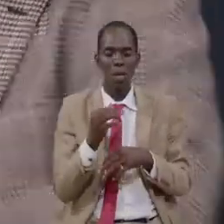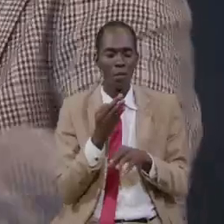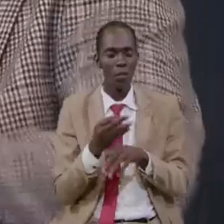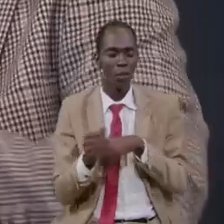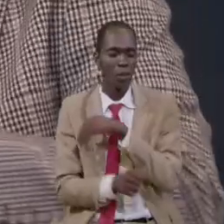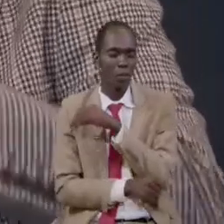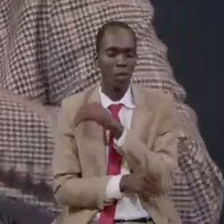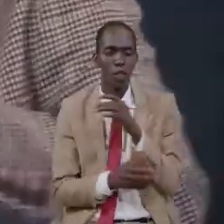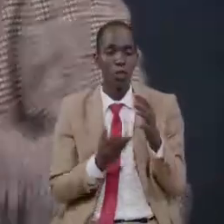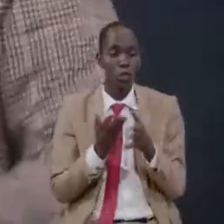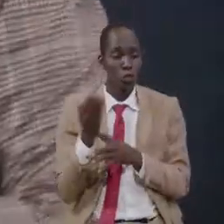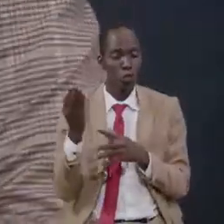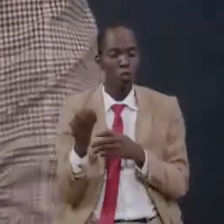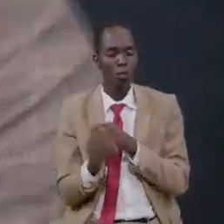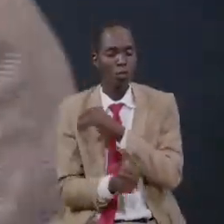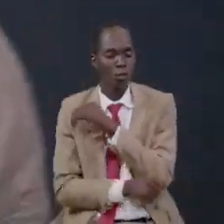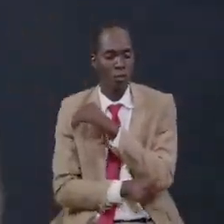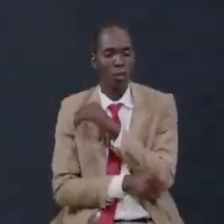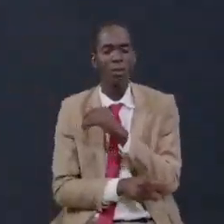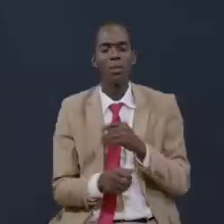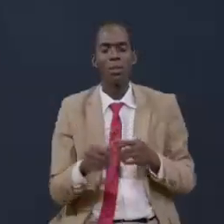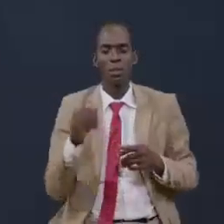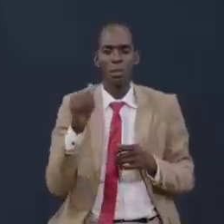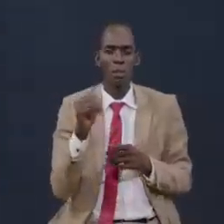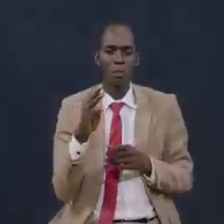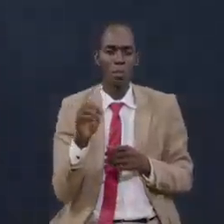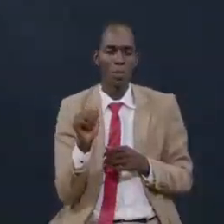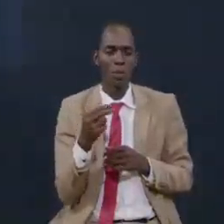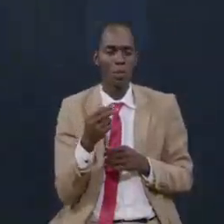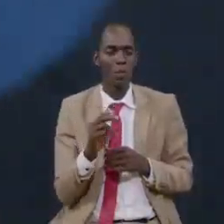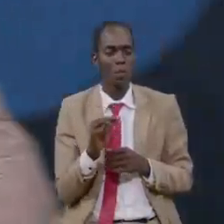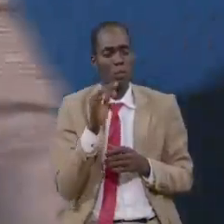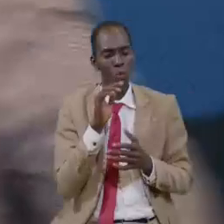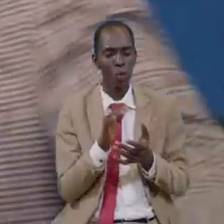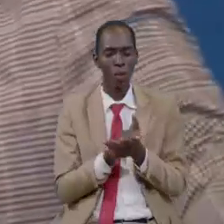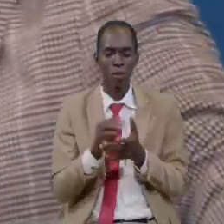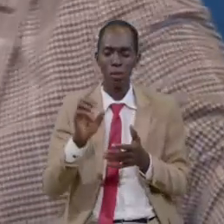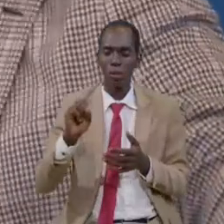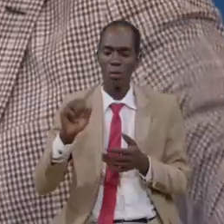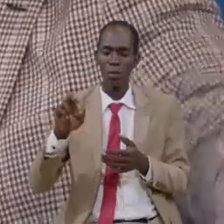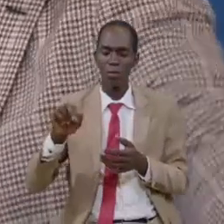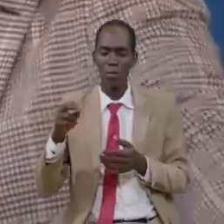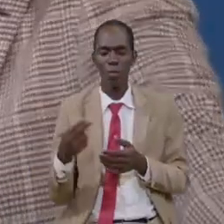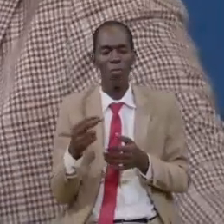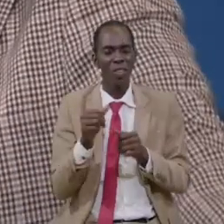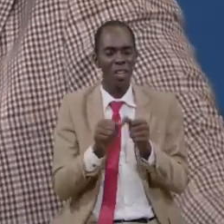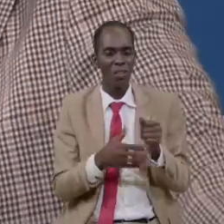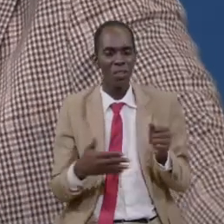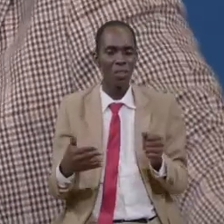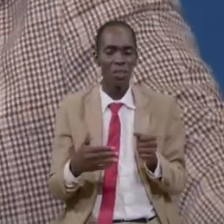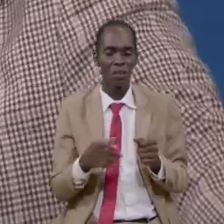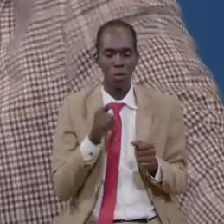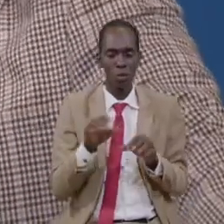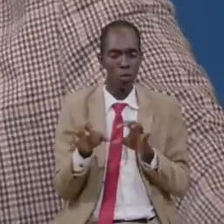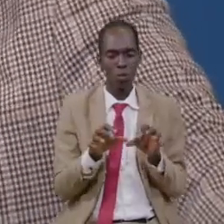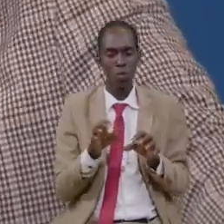even Sarah. By faith everything he did. He stood up by faith. He walked by faith.